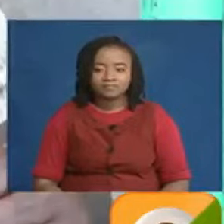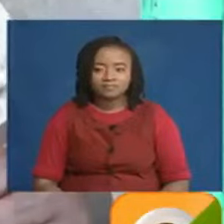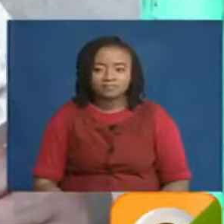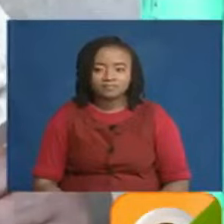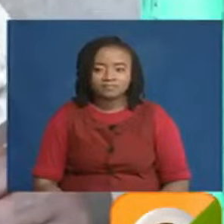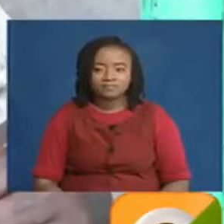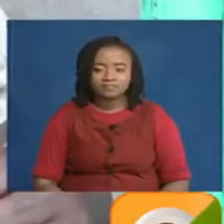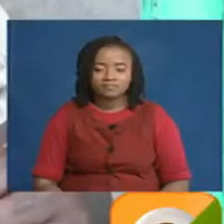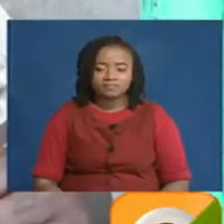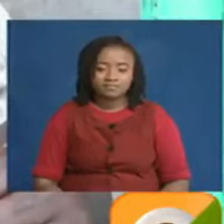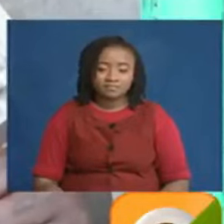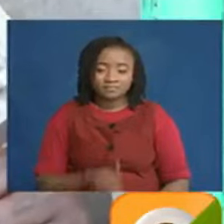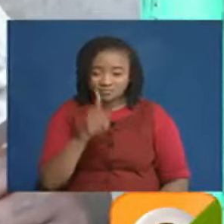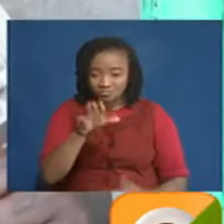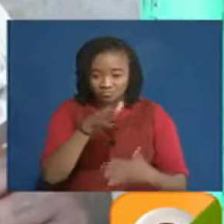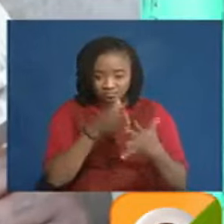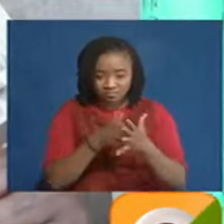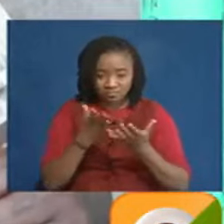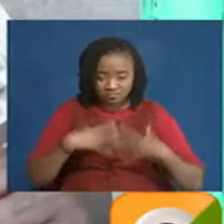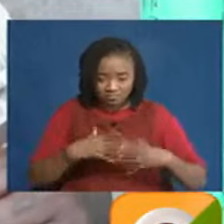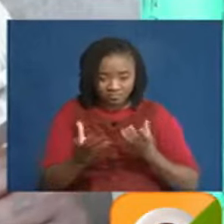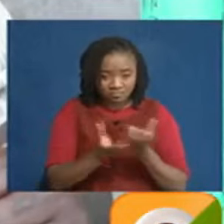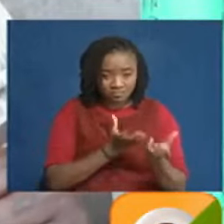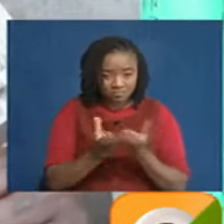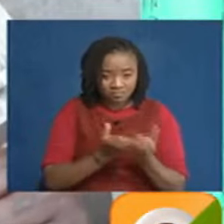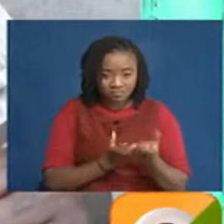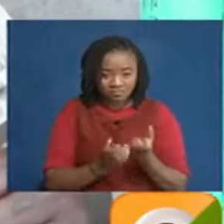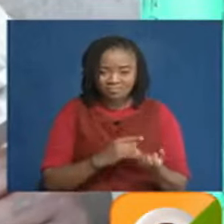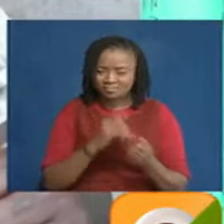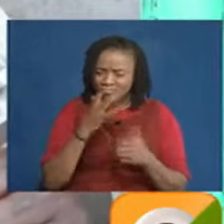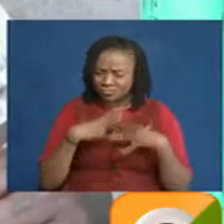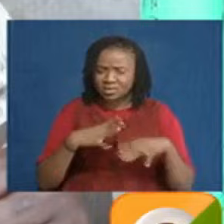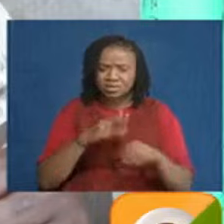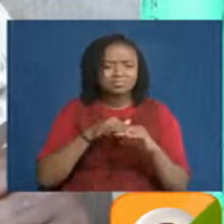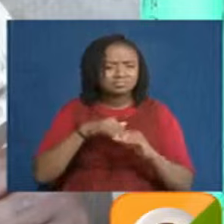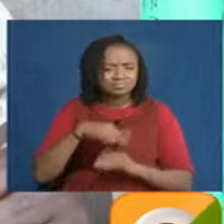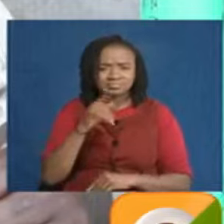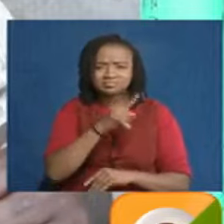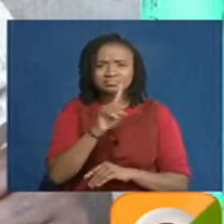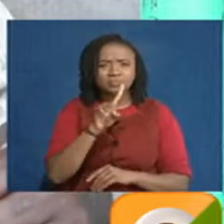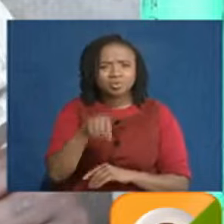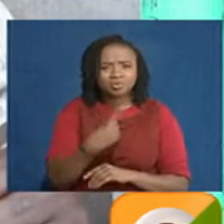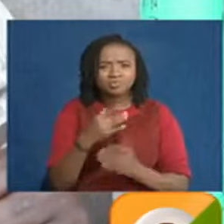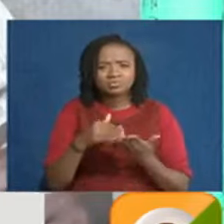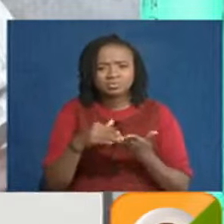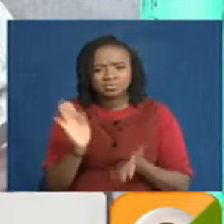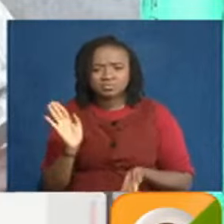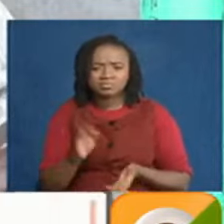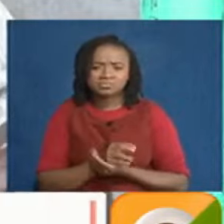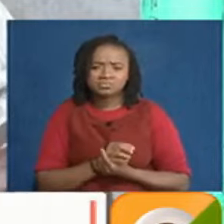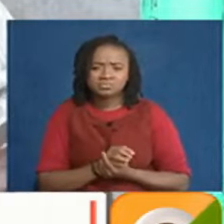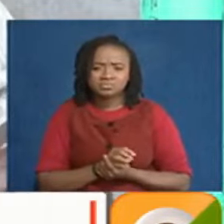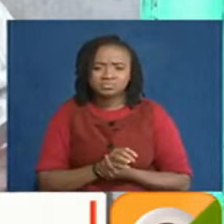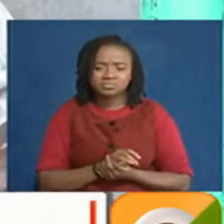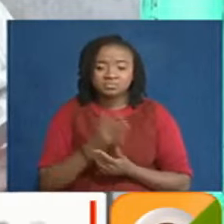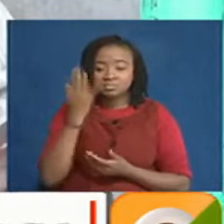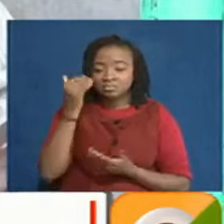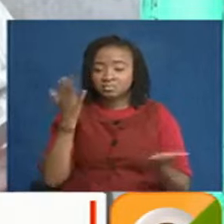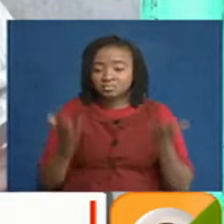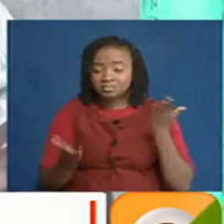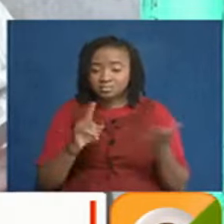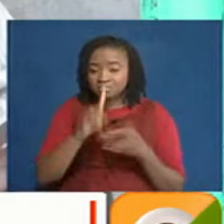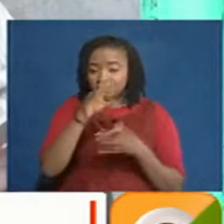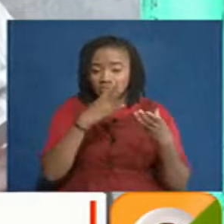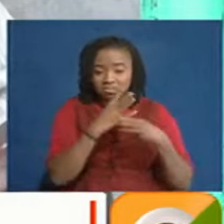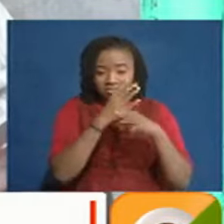Kusimamisha biashara ya wananchi zaidi ya 1,000 na saa zingine bila kusikizwa, sababu utapata ya kwamba pengine kwa sako